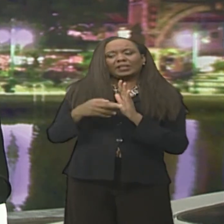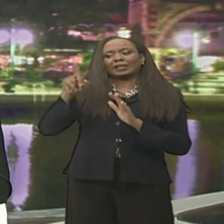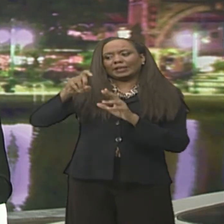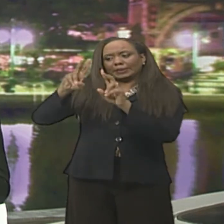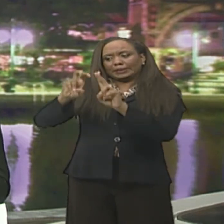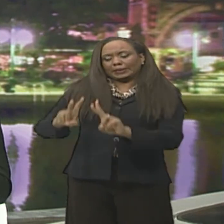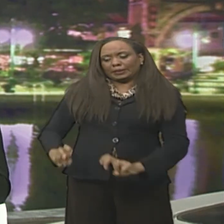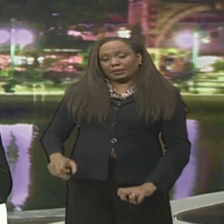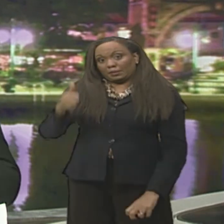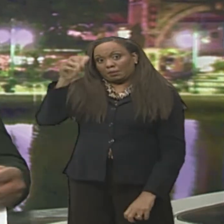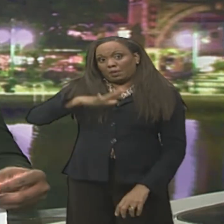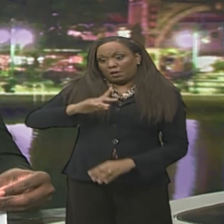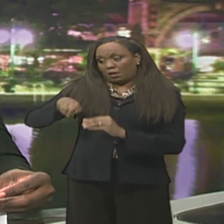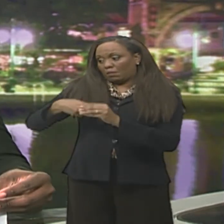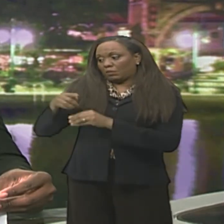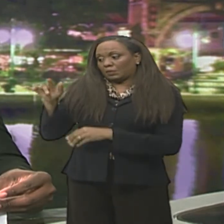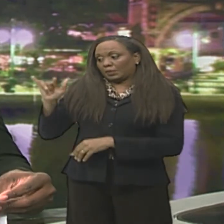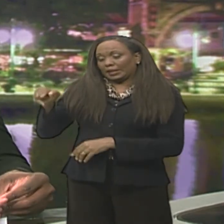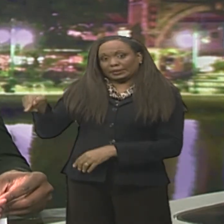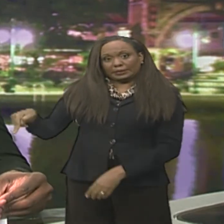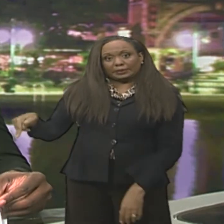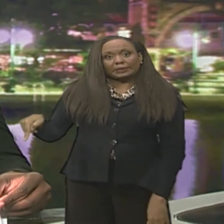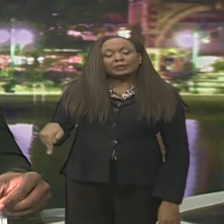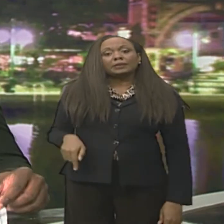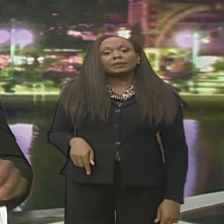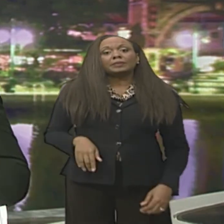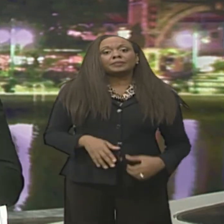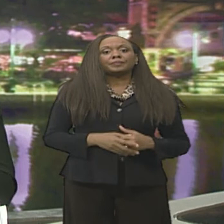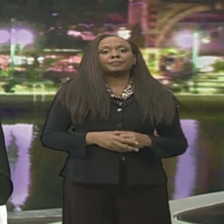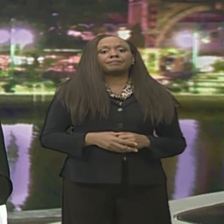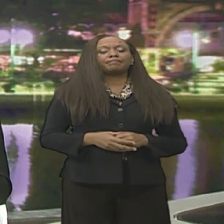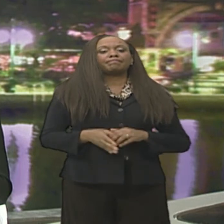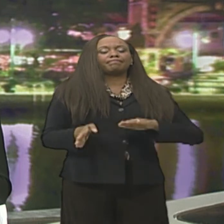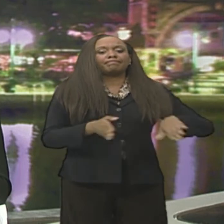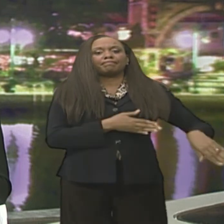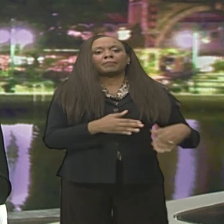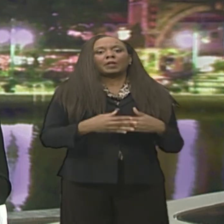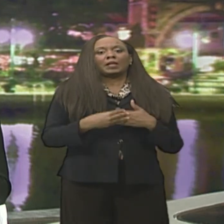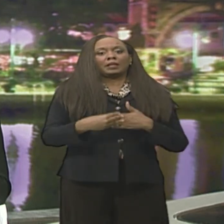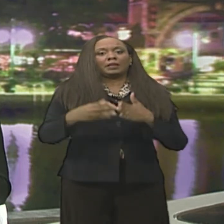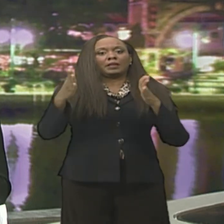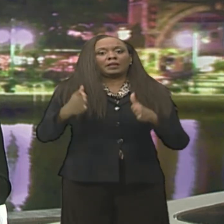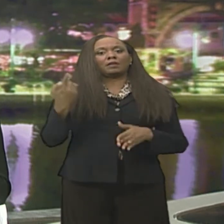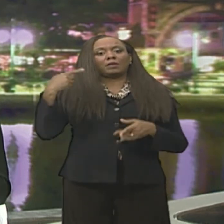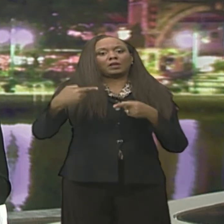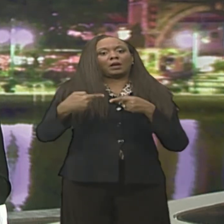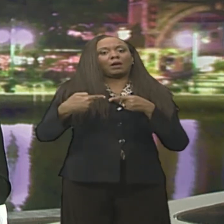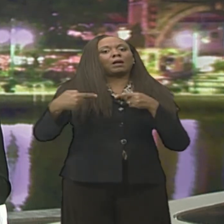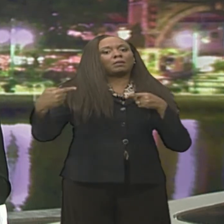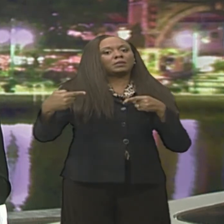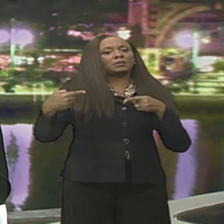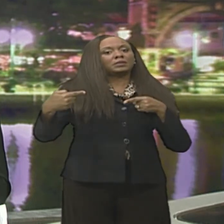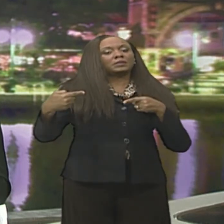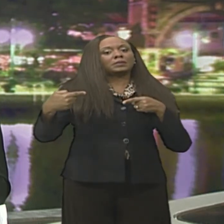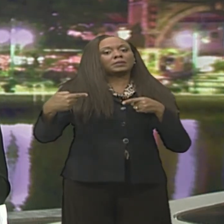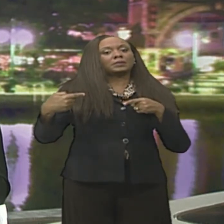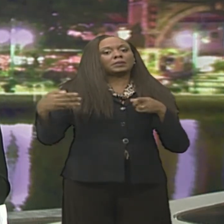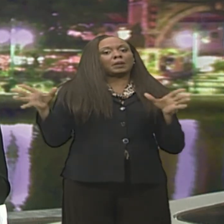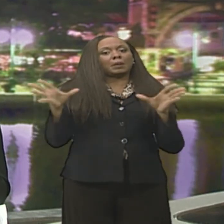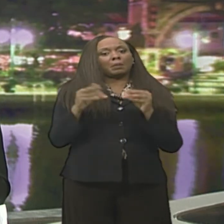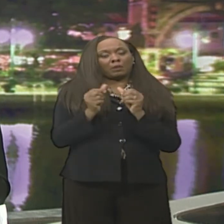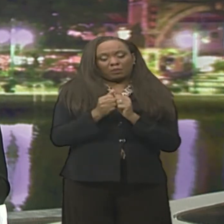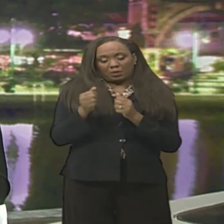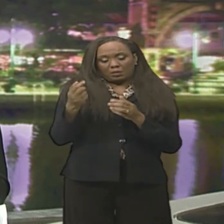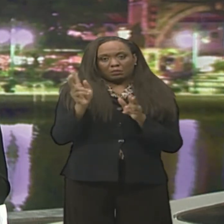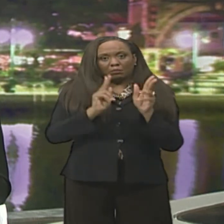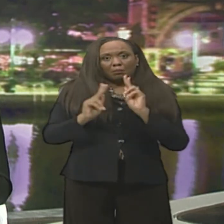question Brassington about the plane. The leader of the opposition, Philip J. Pierre, has met with advocates for the decriminalization of